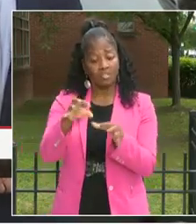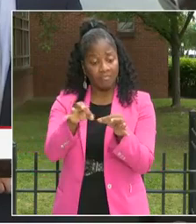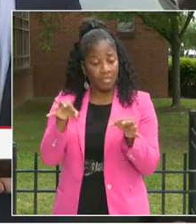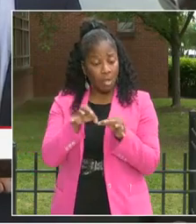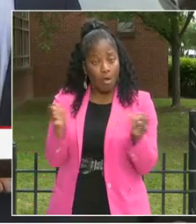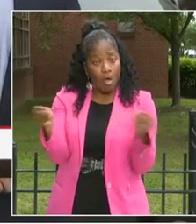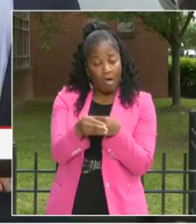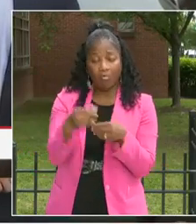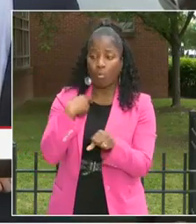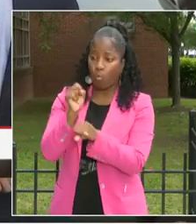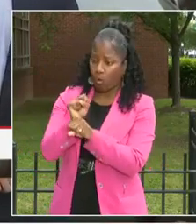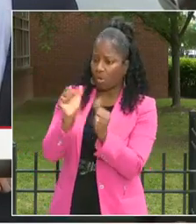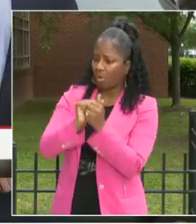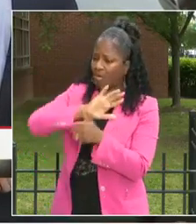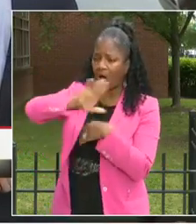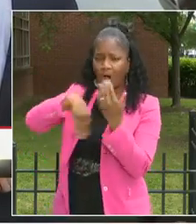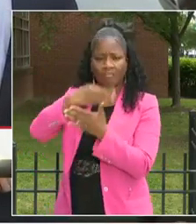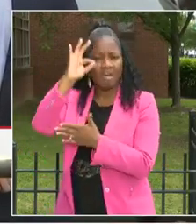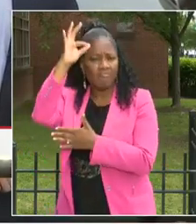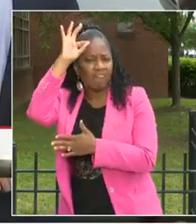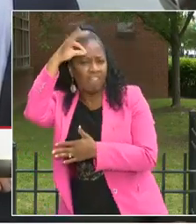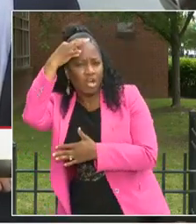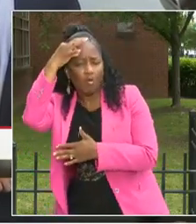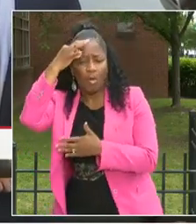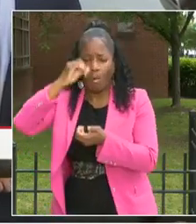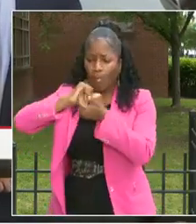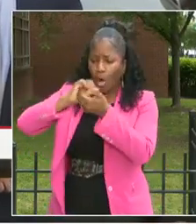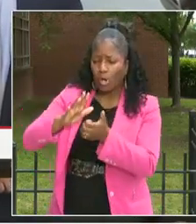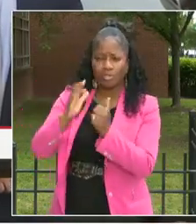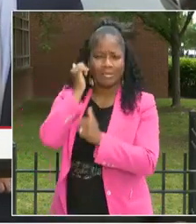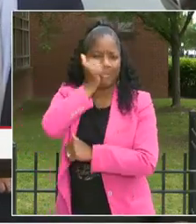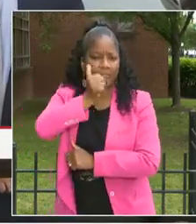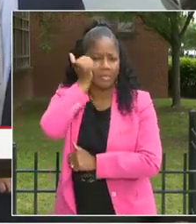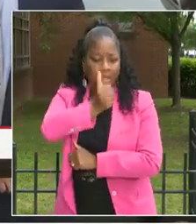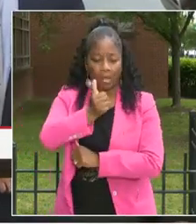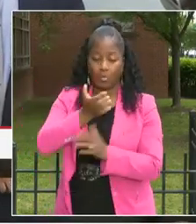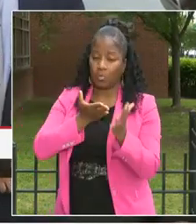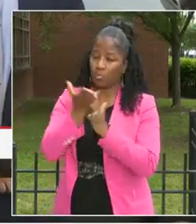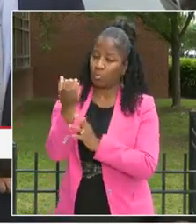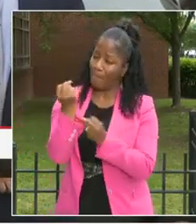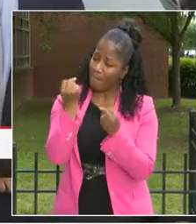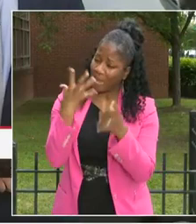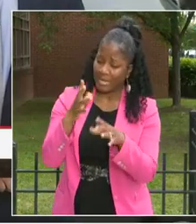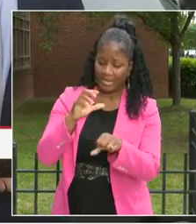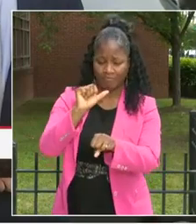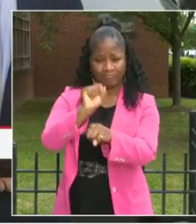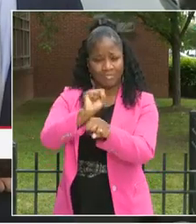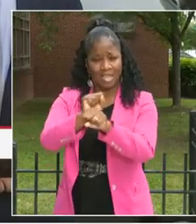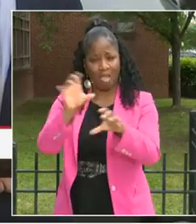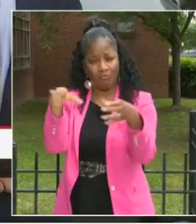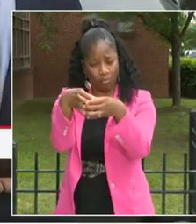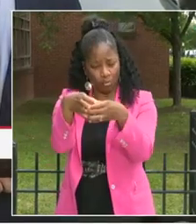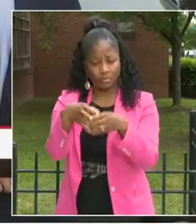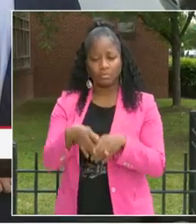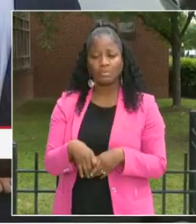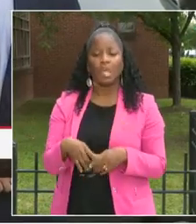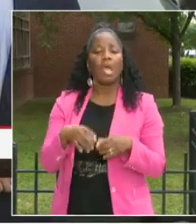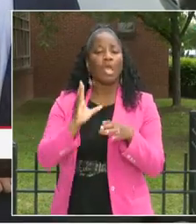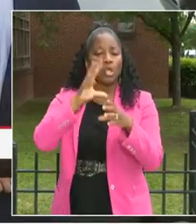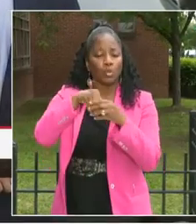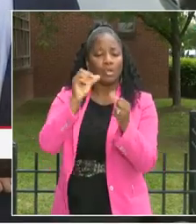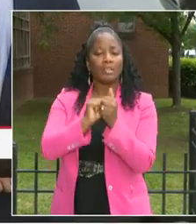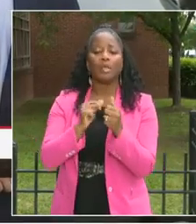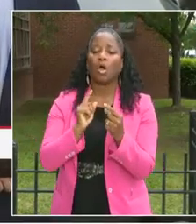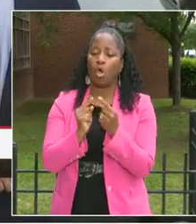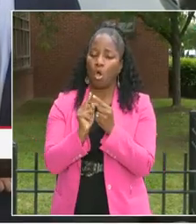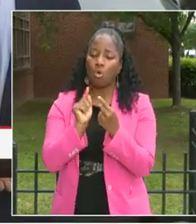and our federal law enforcement partners every single day through our many task forces, including the Cross-Border Safe Streets Task